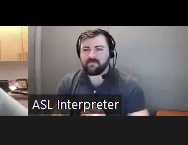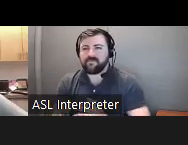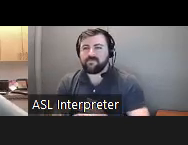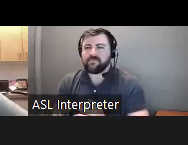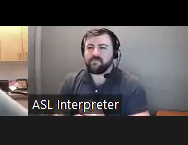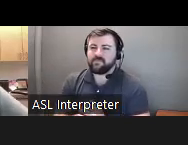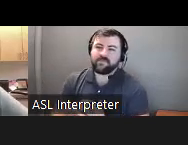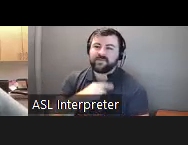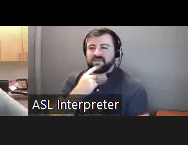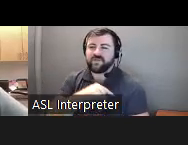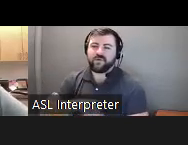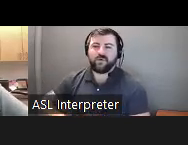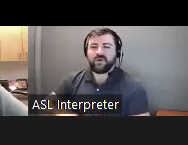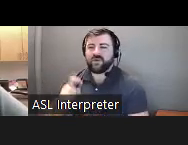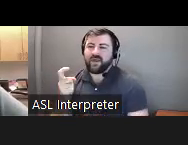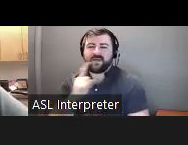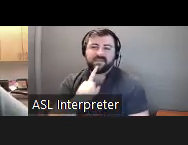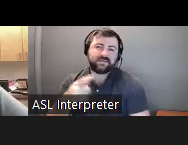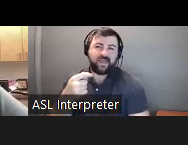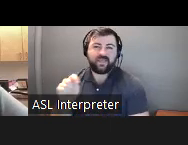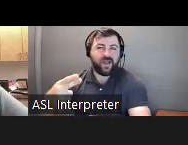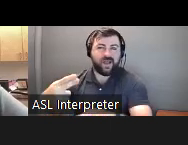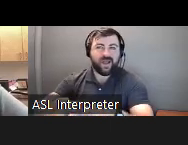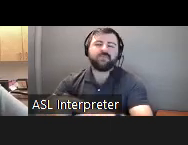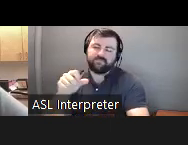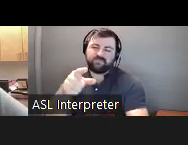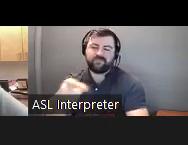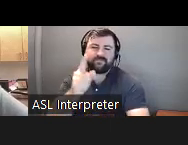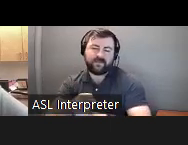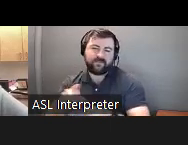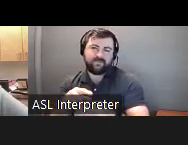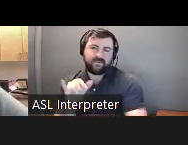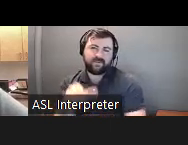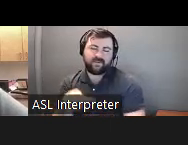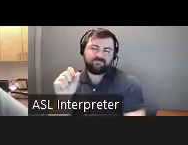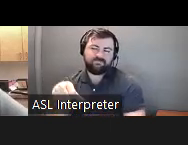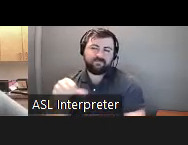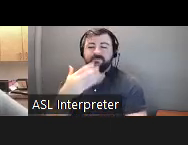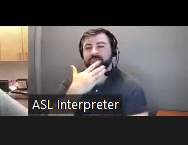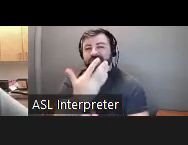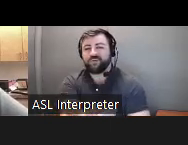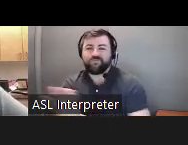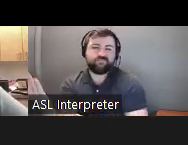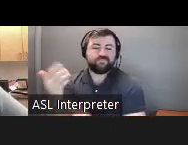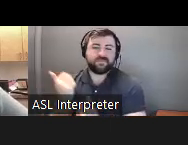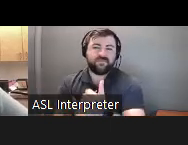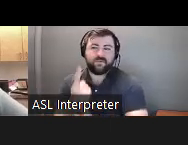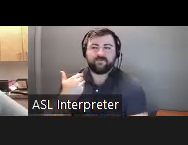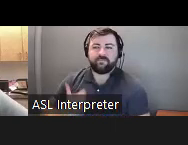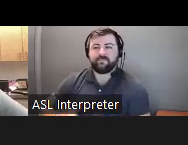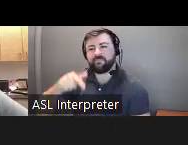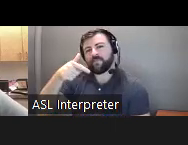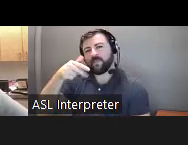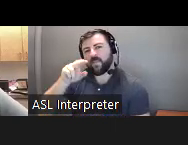She said Queen X is the name. You are right about that. Good morning, everyone. My name is